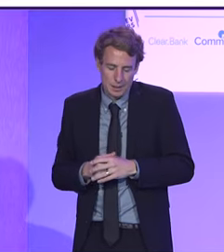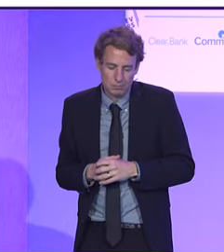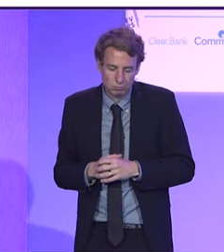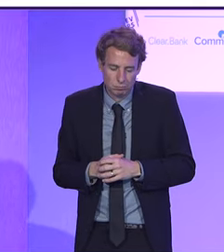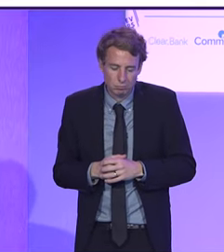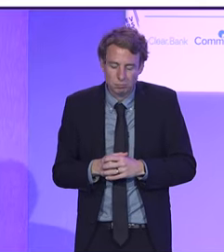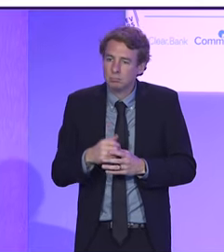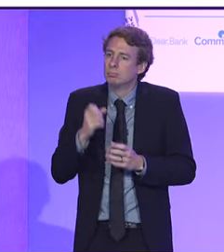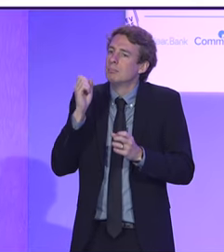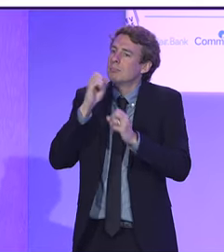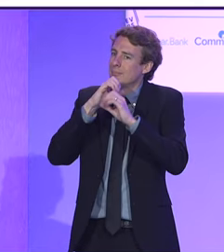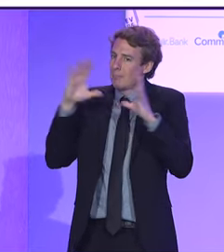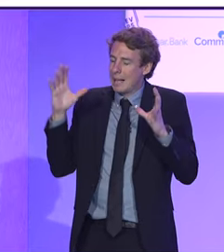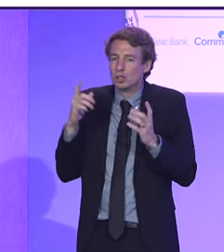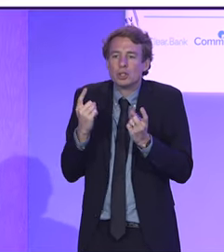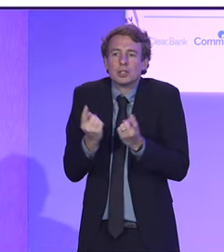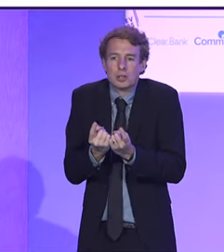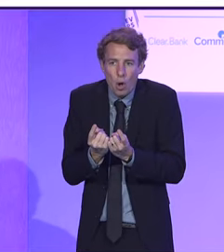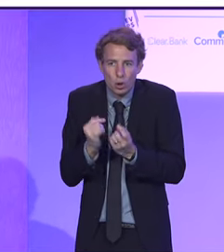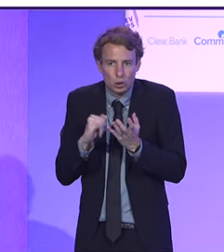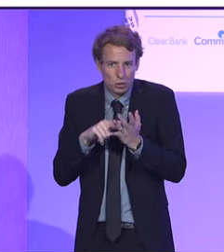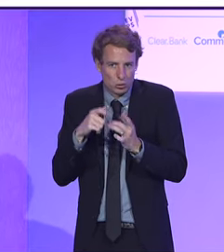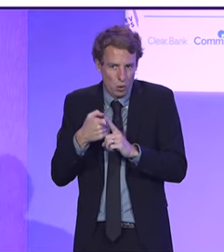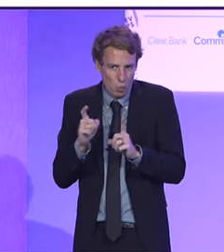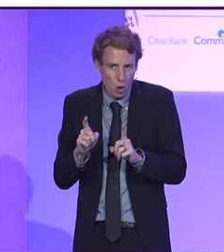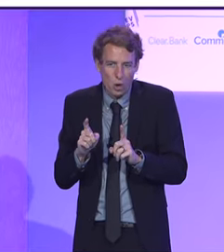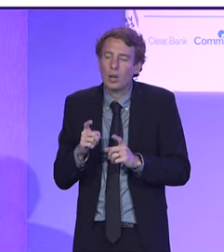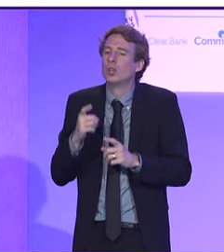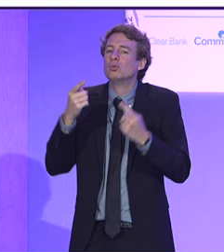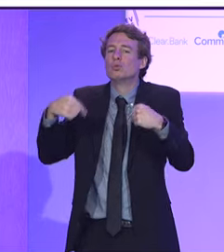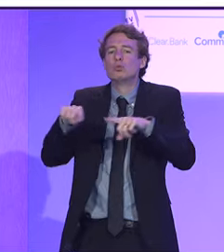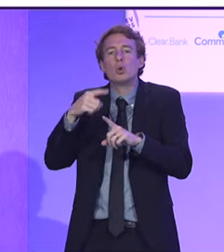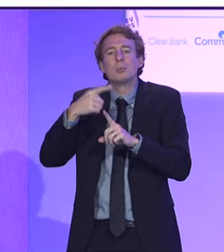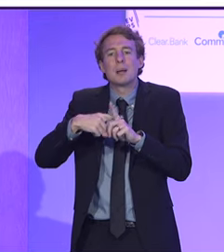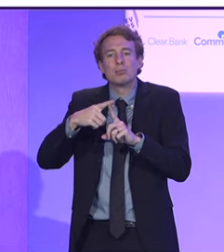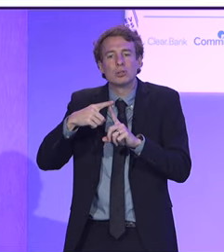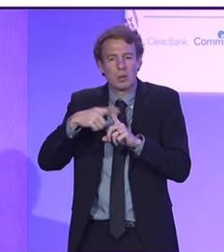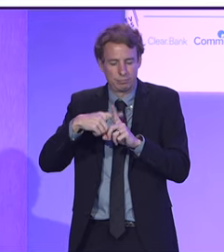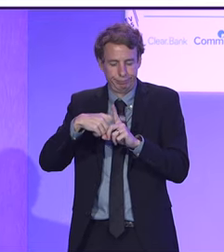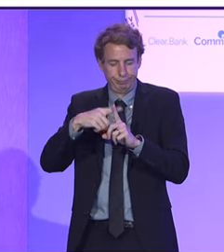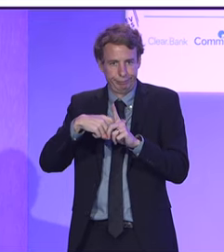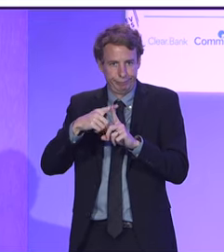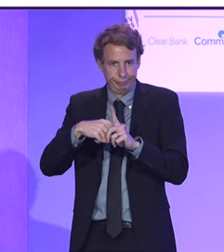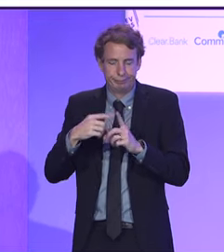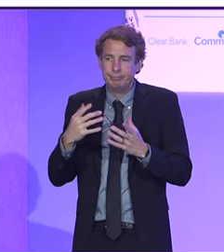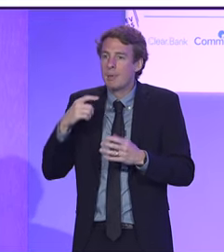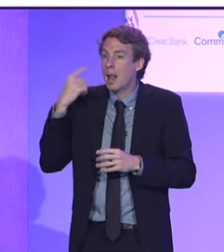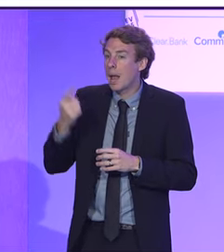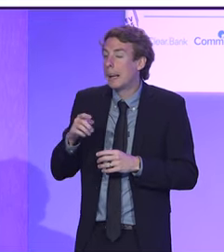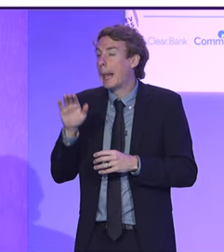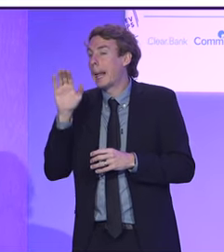at is the room temperature. And because it's cold outside, as we are in London,